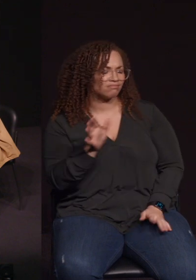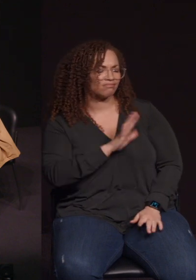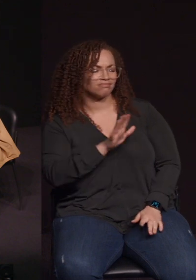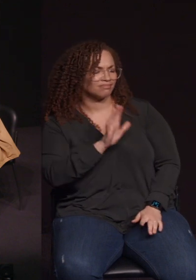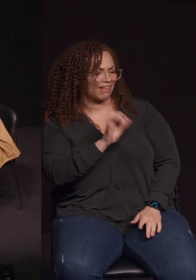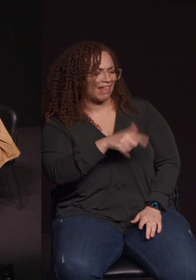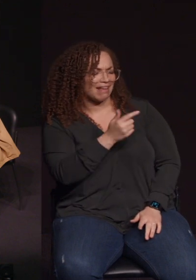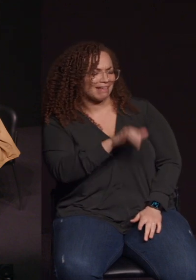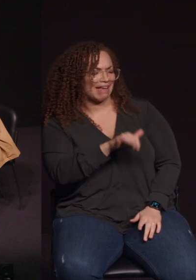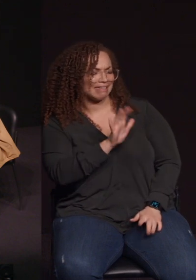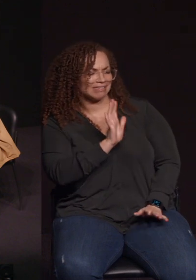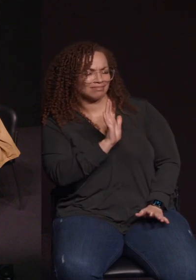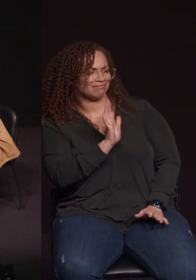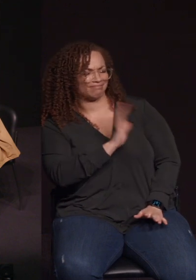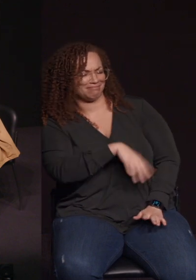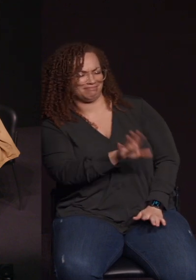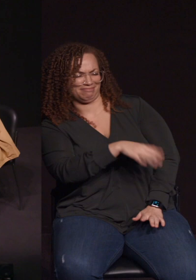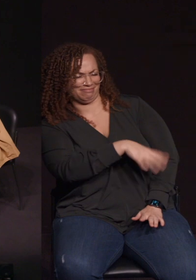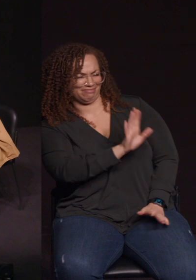some dap.